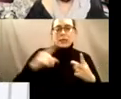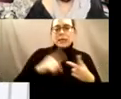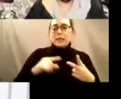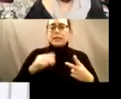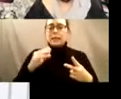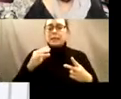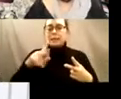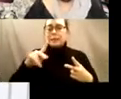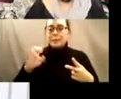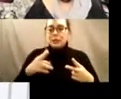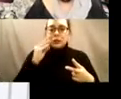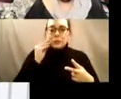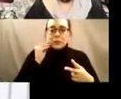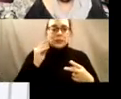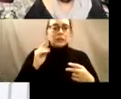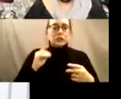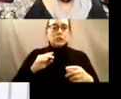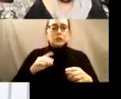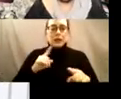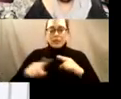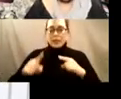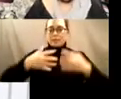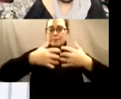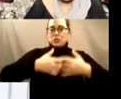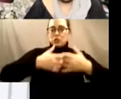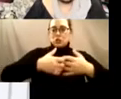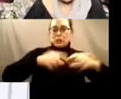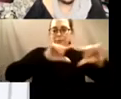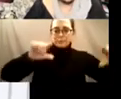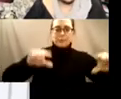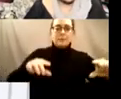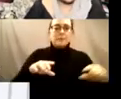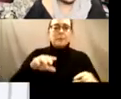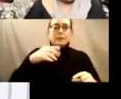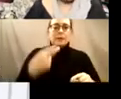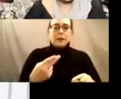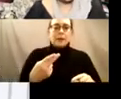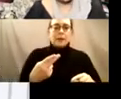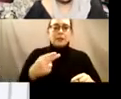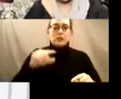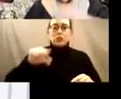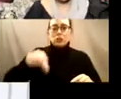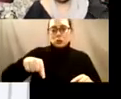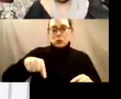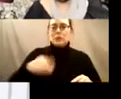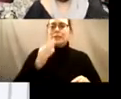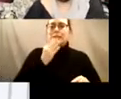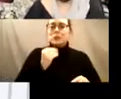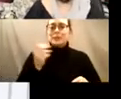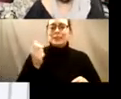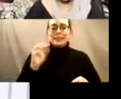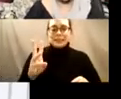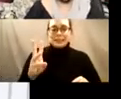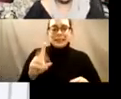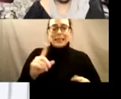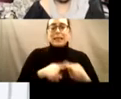blues, spread under a quilting machine that says HQ Suite 16. There's a wall of books and photographs